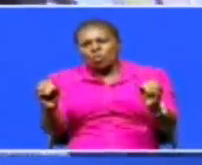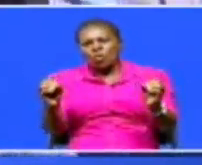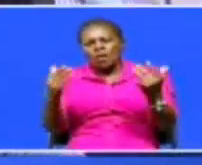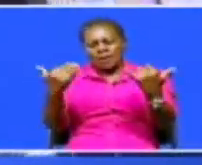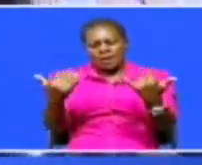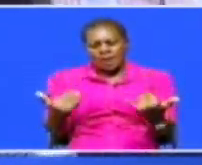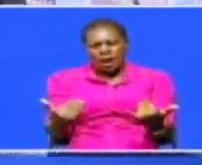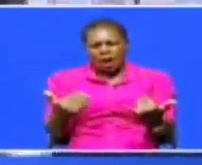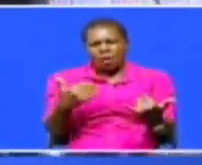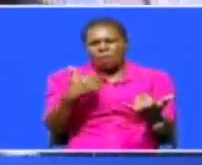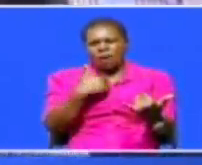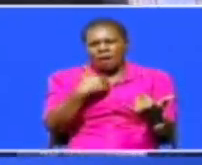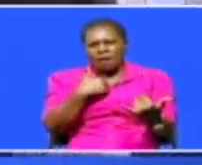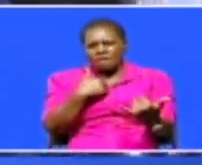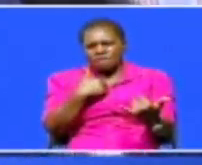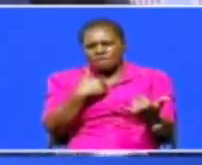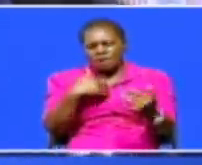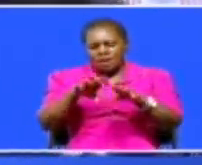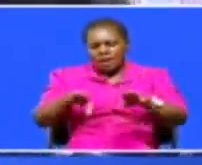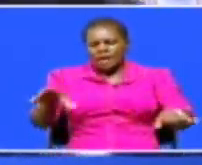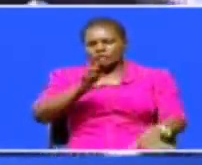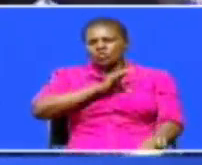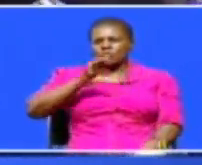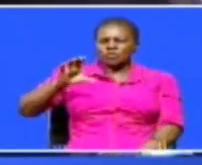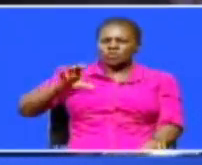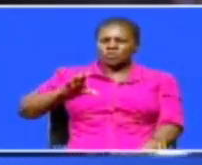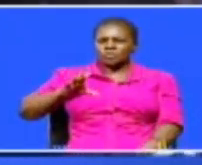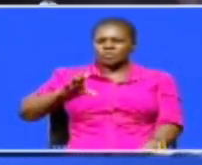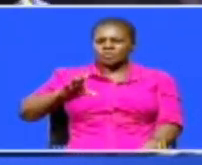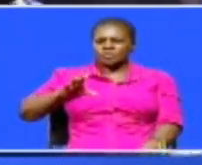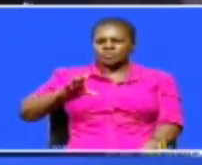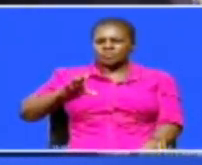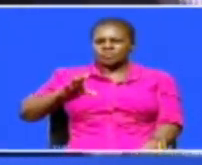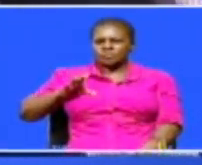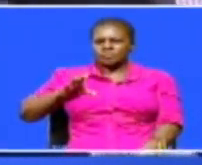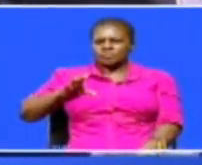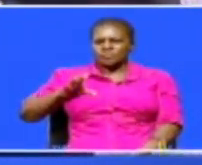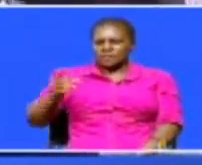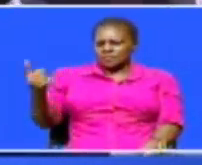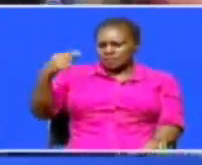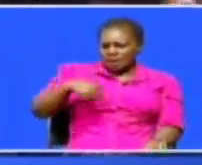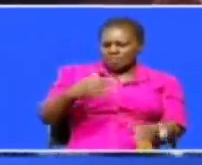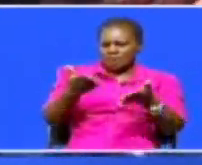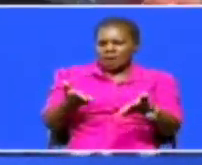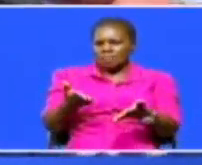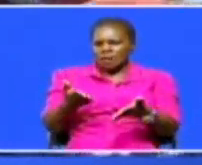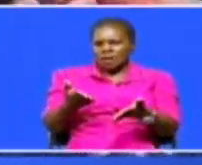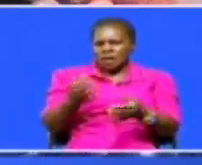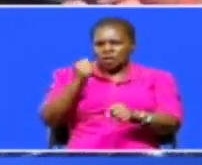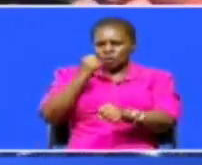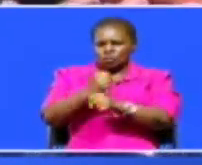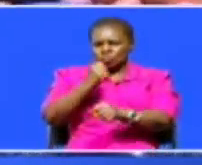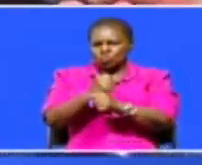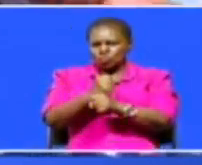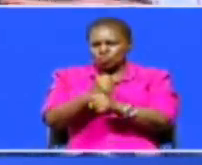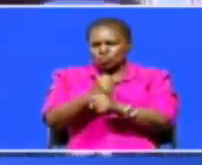Already, we are under the National Arts Commission, the Administration Committee, which is supposed to come here and